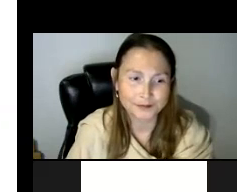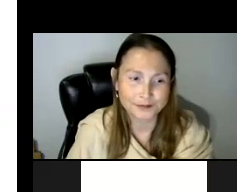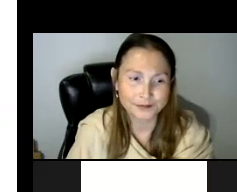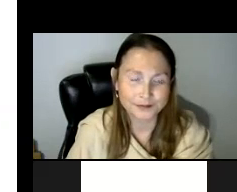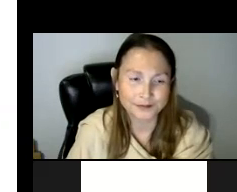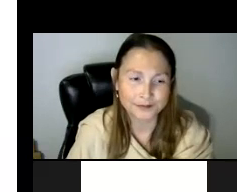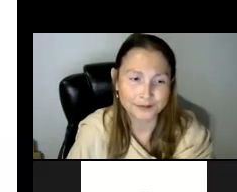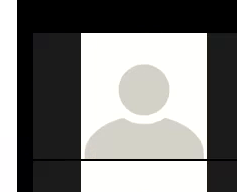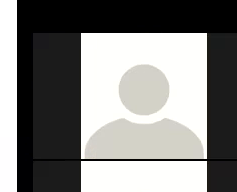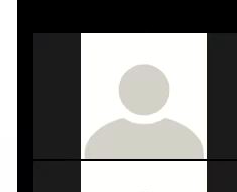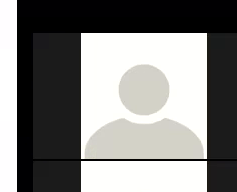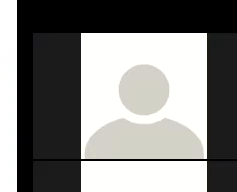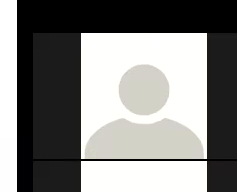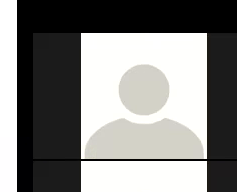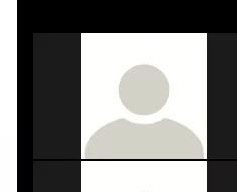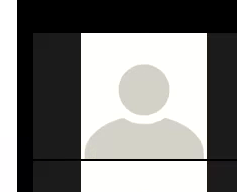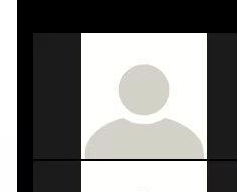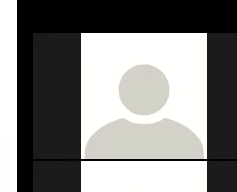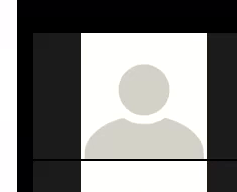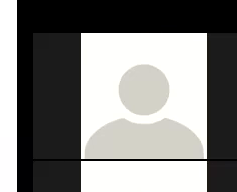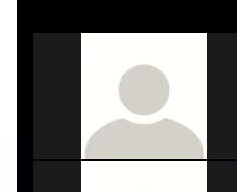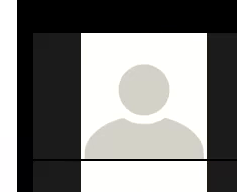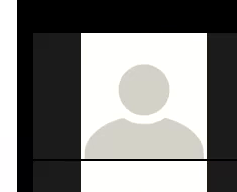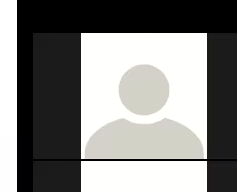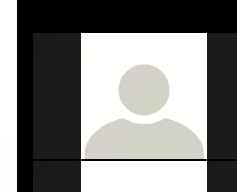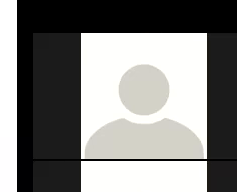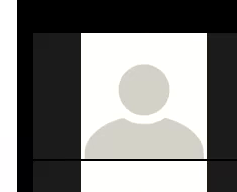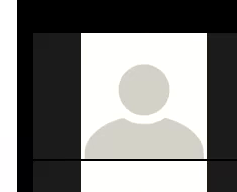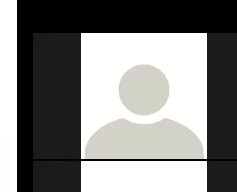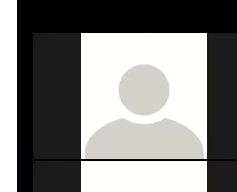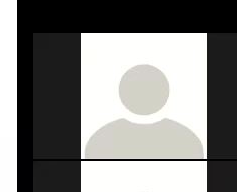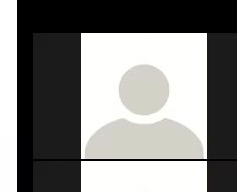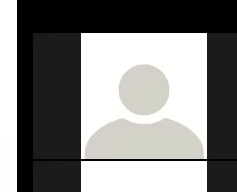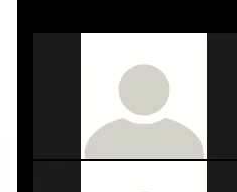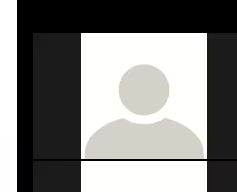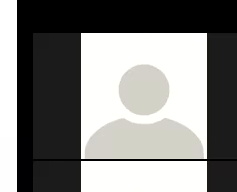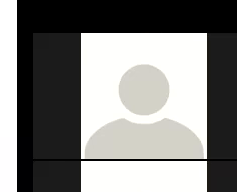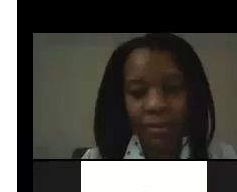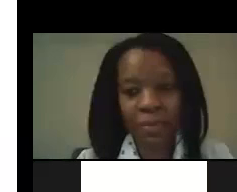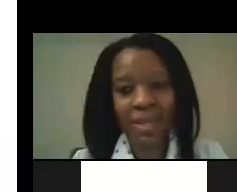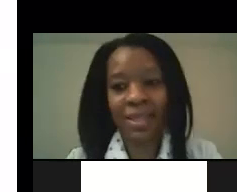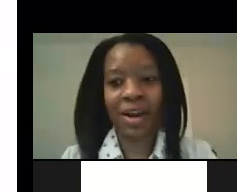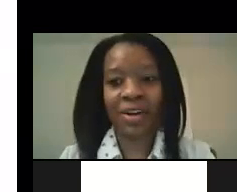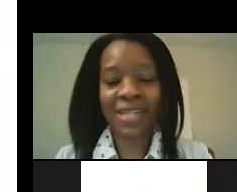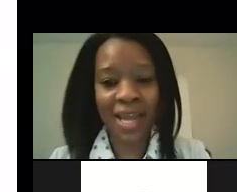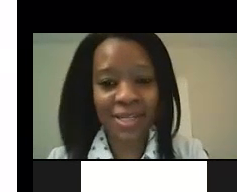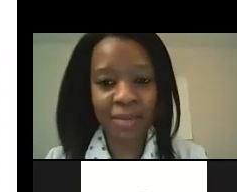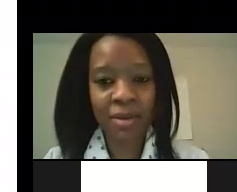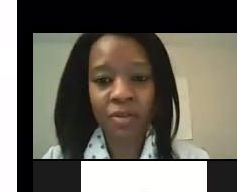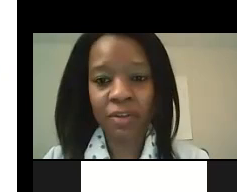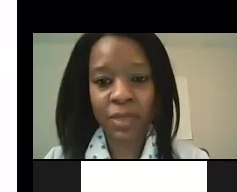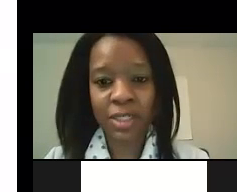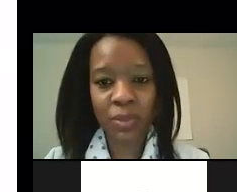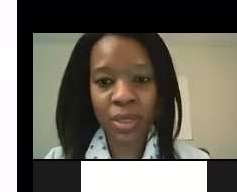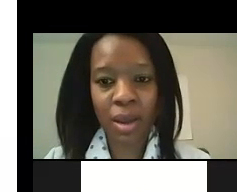Thank you, Christine. So I know that there are several questions that have come up in our